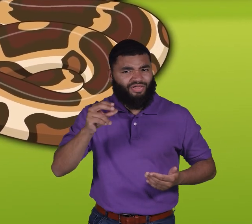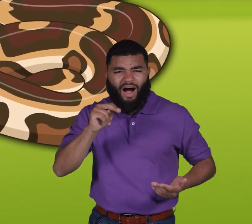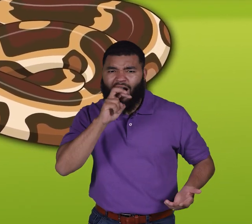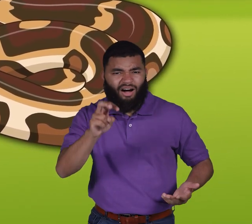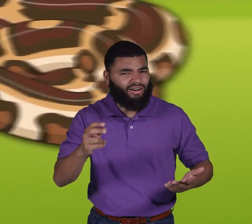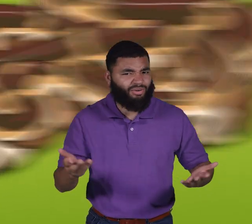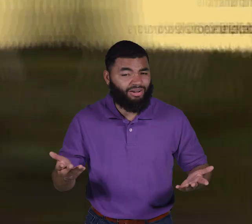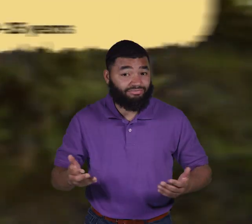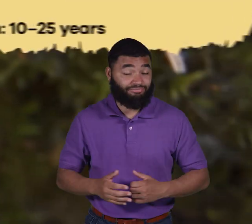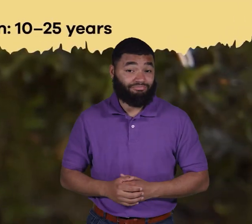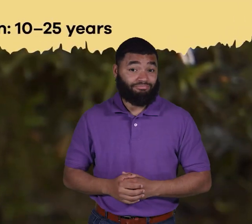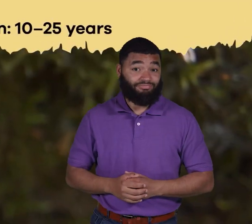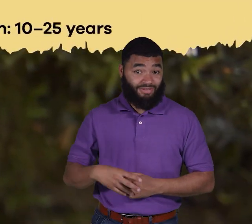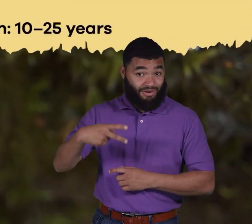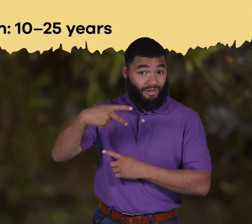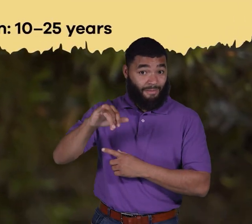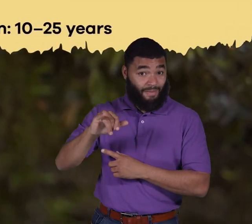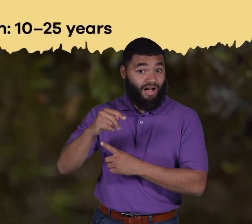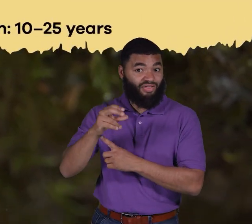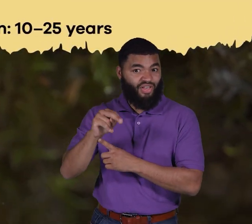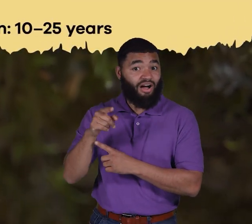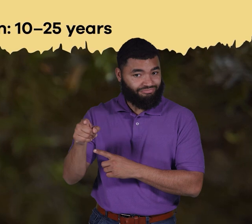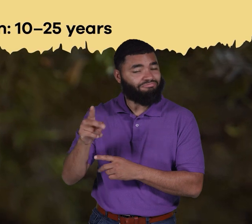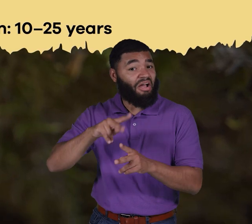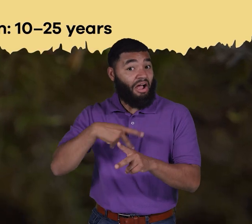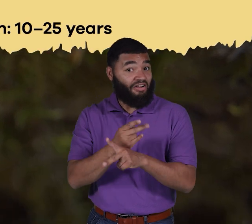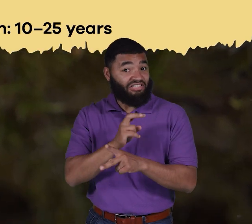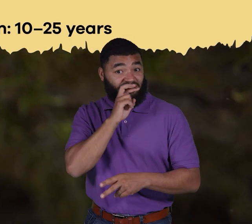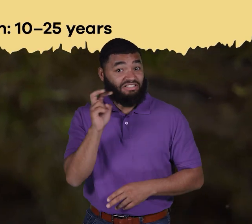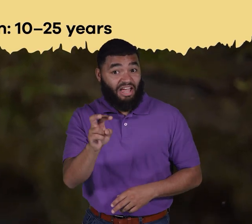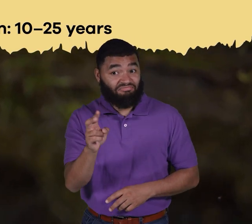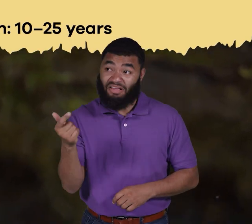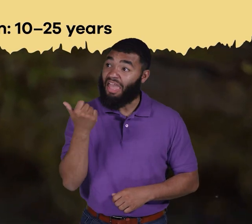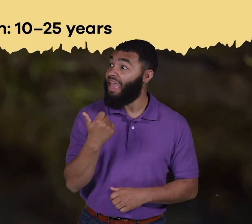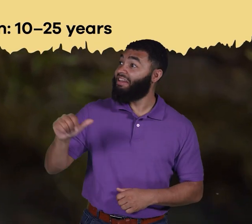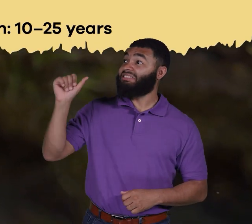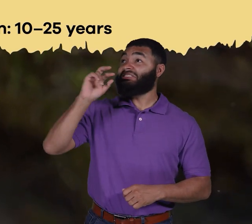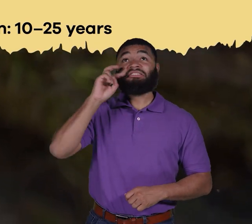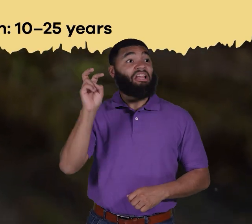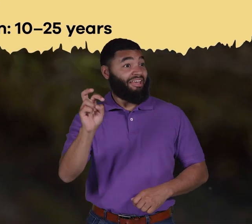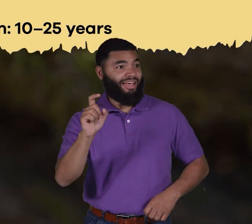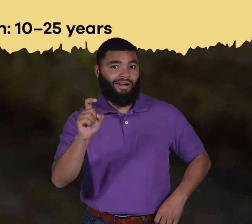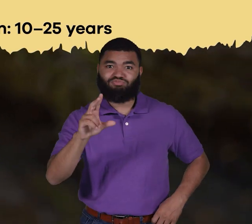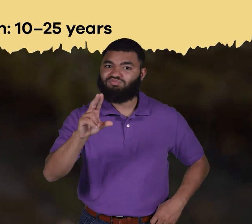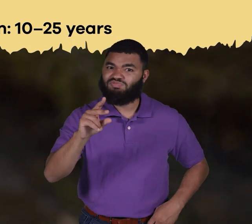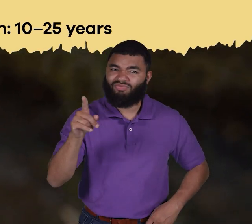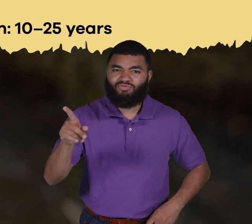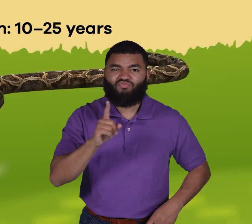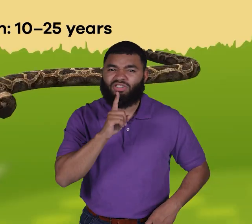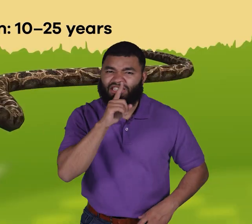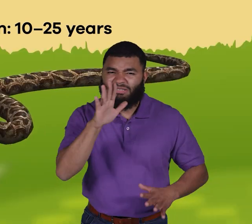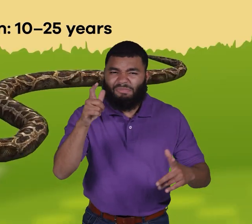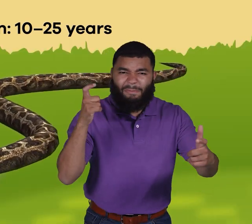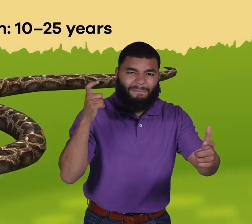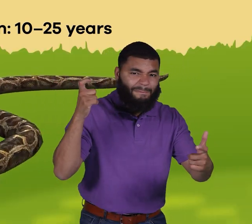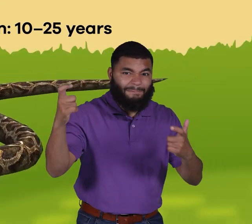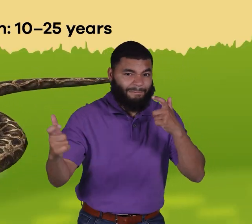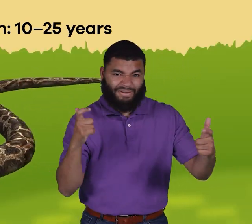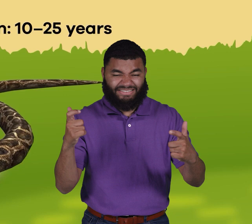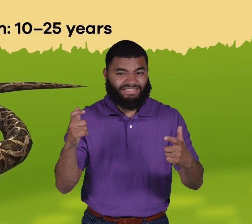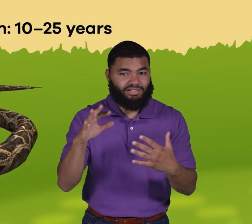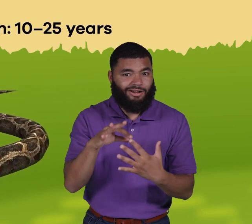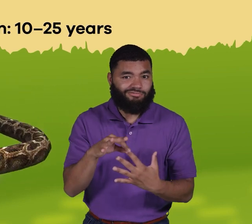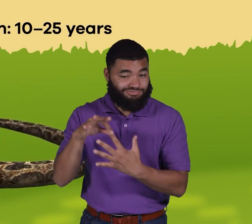python? A python is a kind of snake, but it's not just any snake. It's a